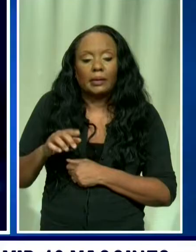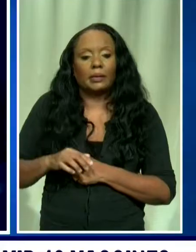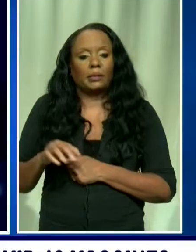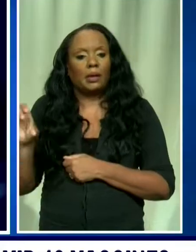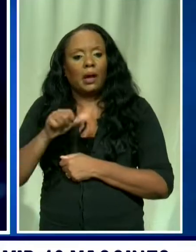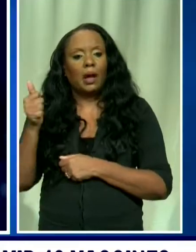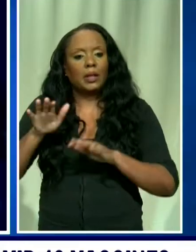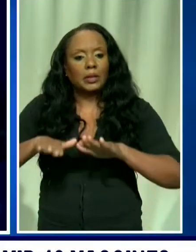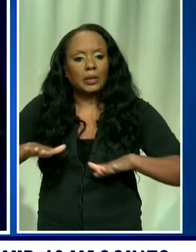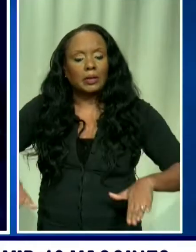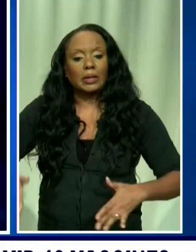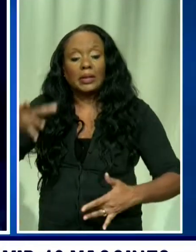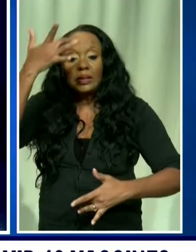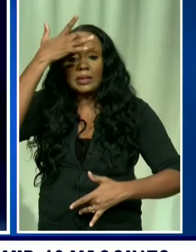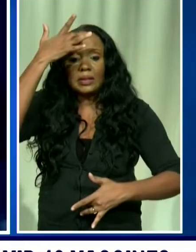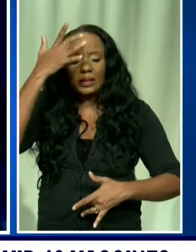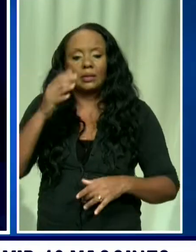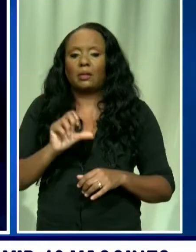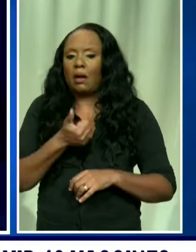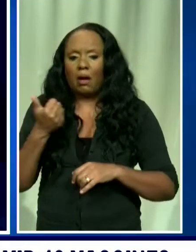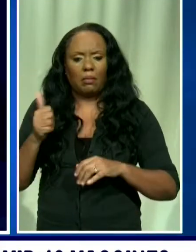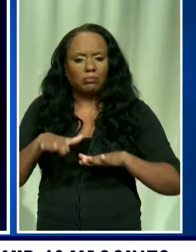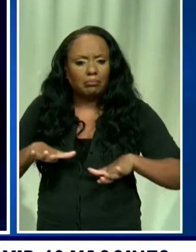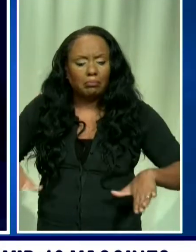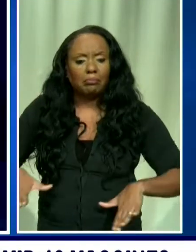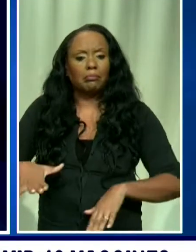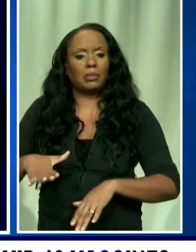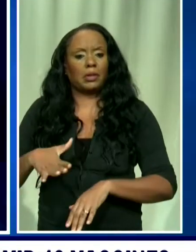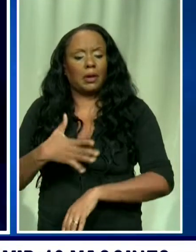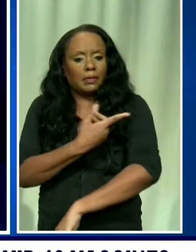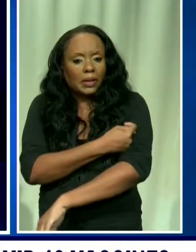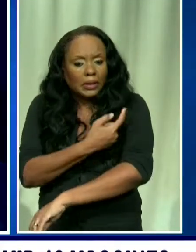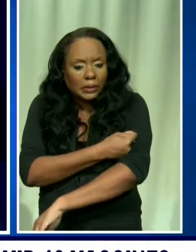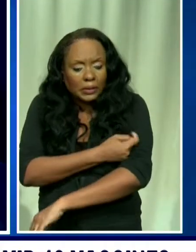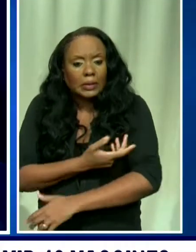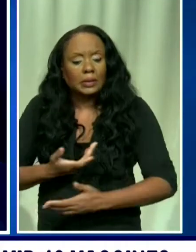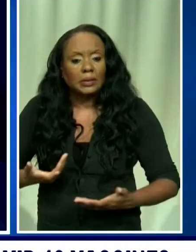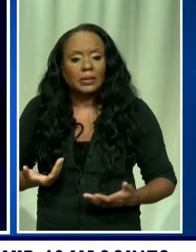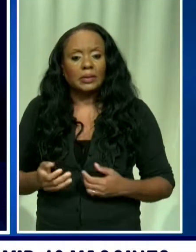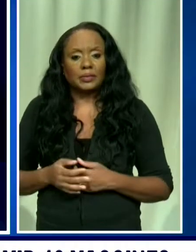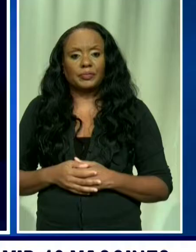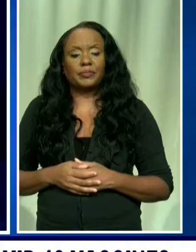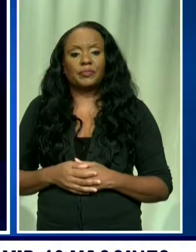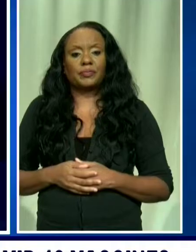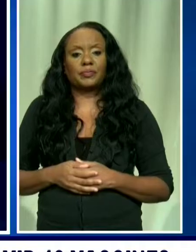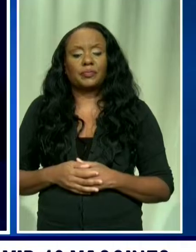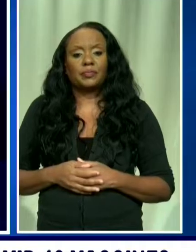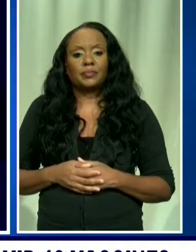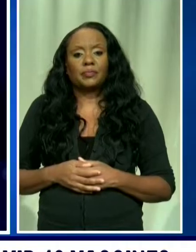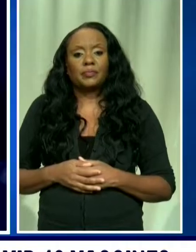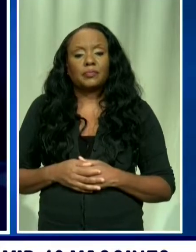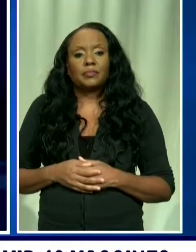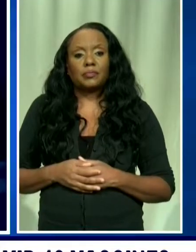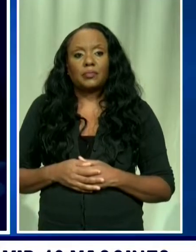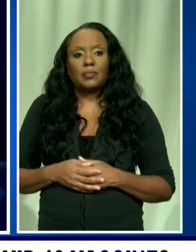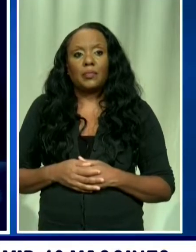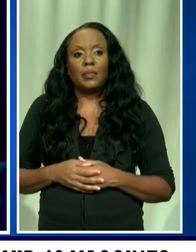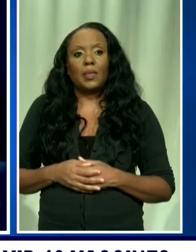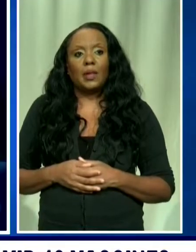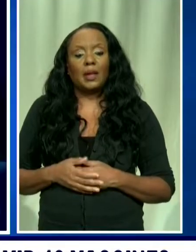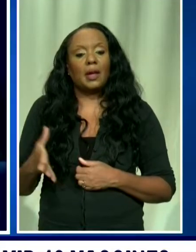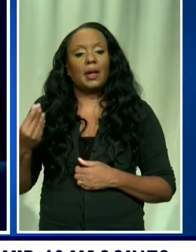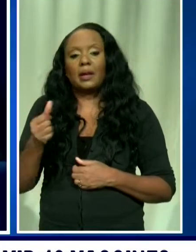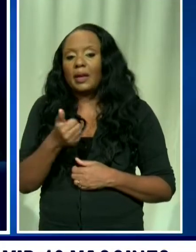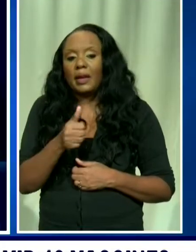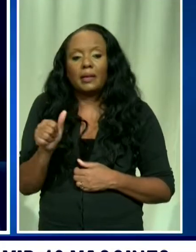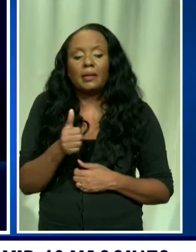childhood preventable vaccinated illnesses, and other areas that are important to the Ministry of